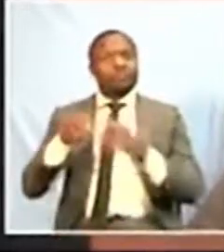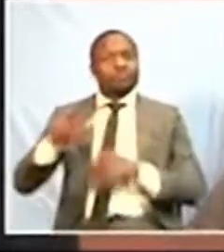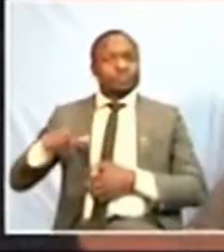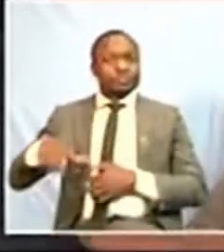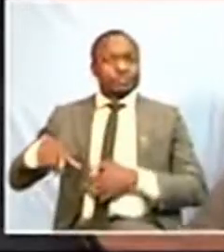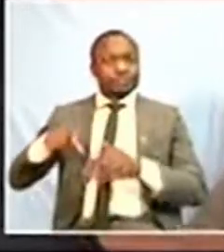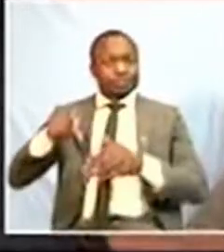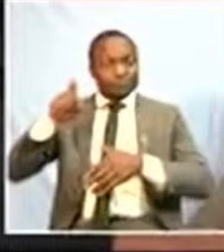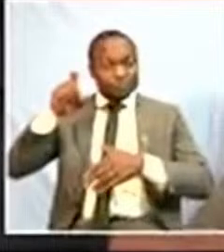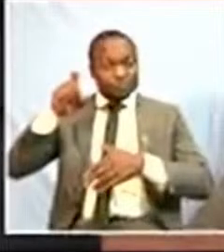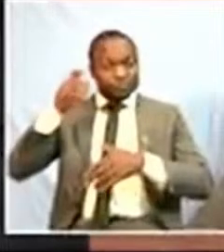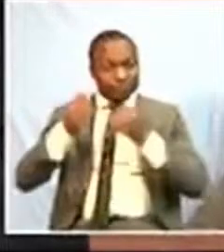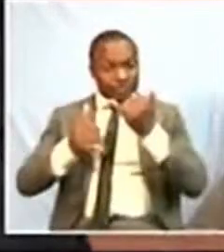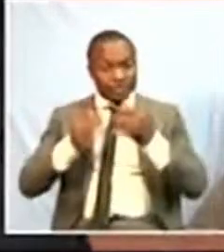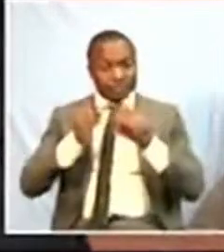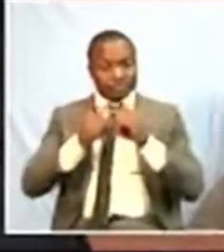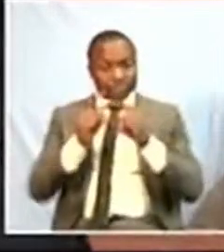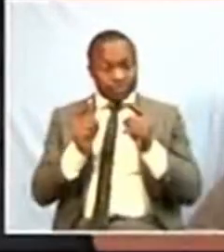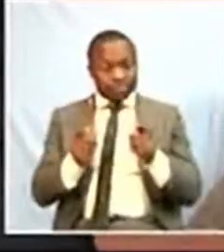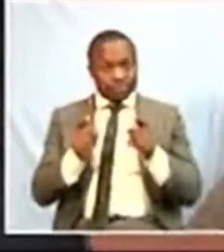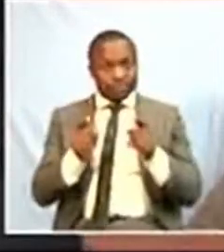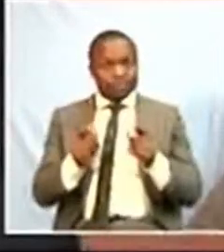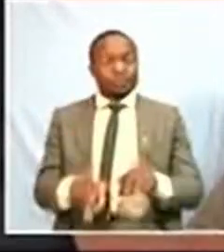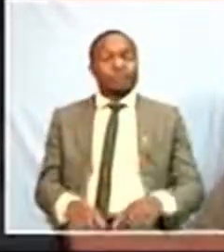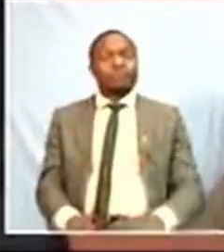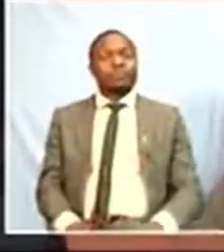when you go to the,